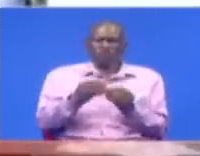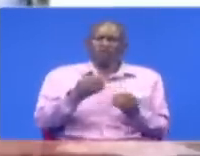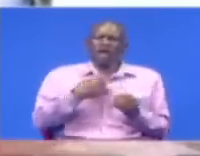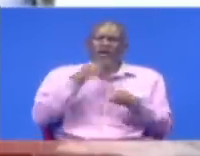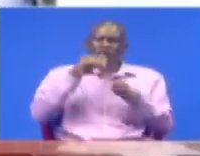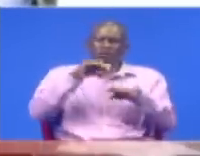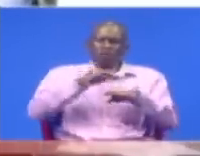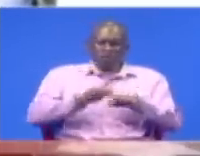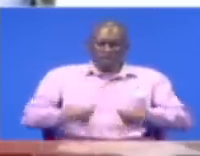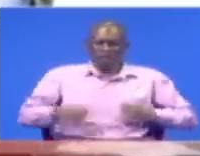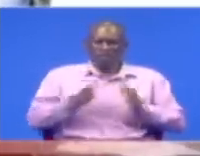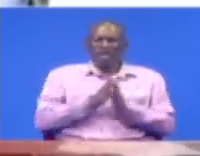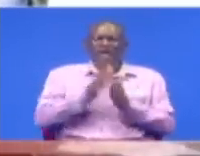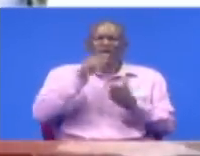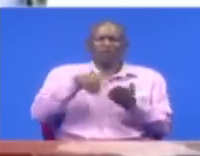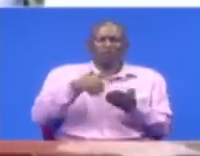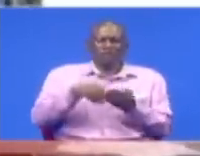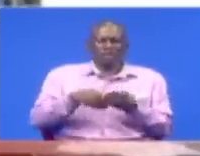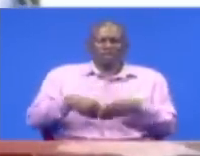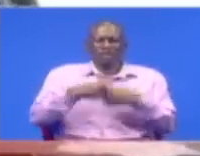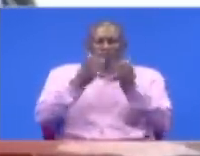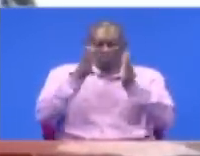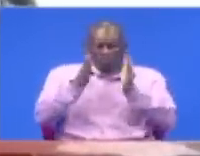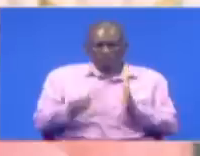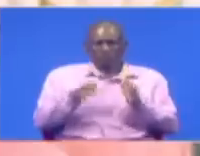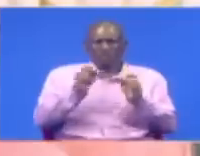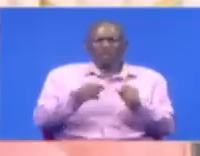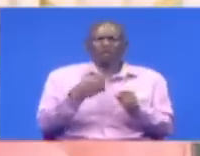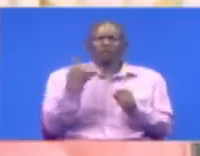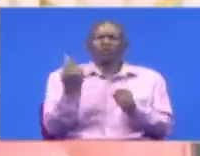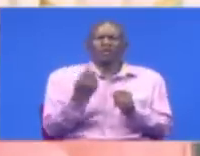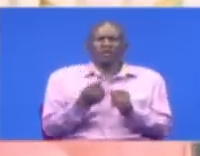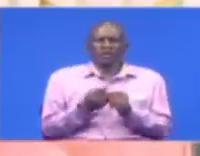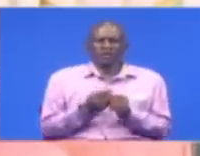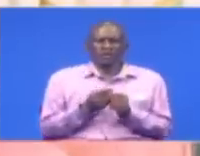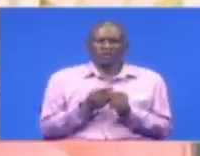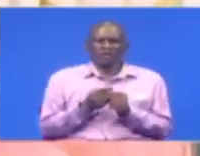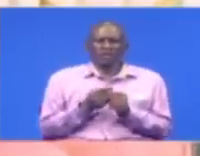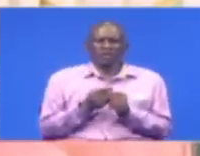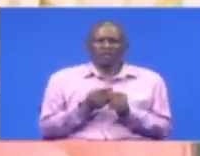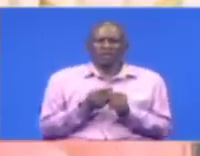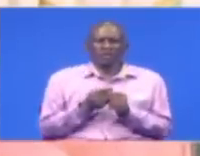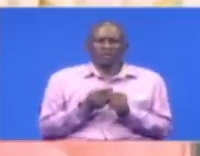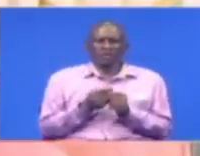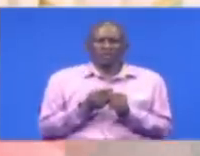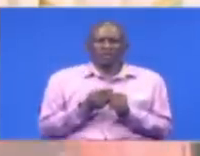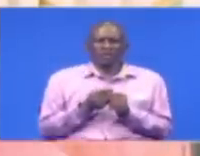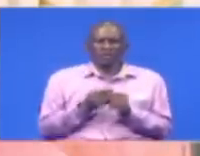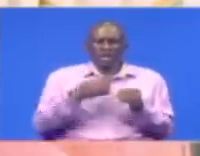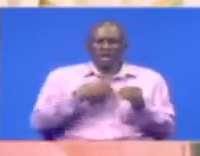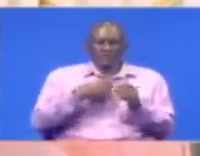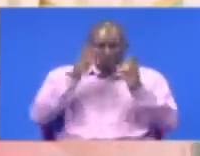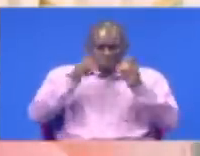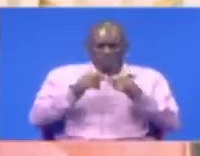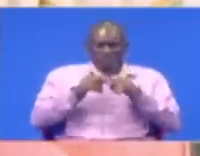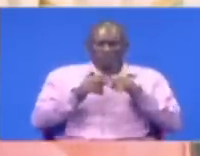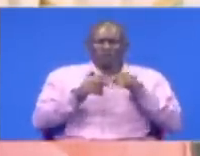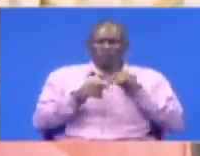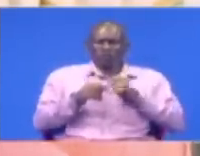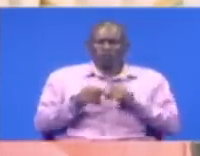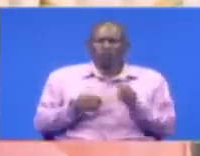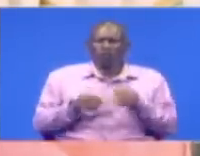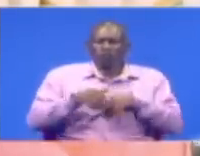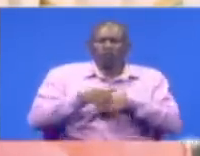life and what it places on the person. Can you just... I will be guided by the Constitution, my Lord,